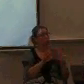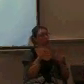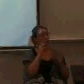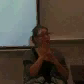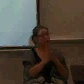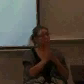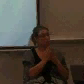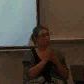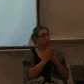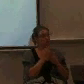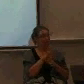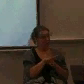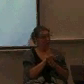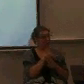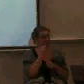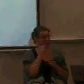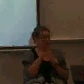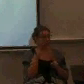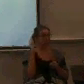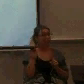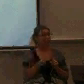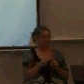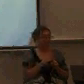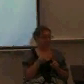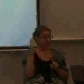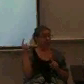parts of nutrient cycling, and we'll see that as we go through that.